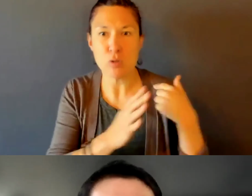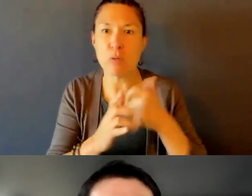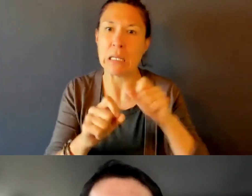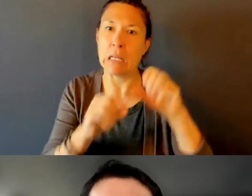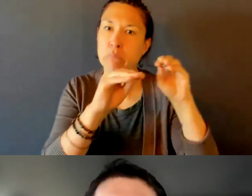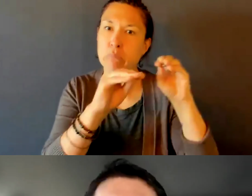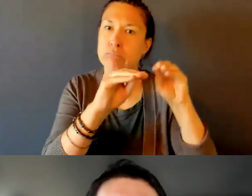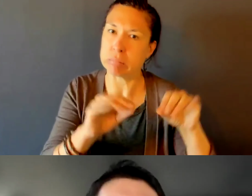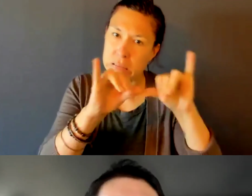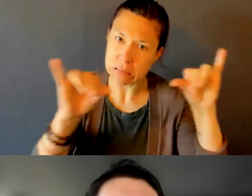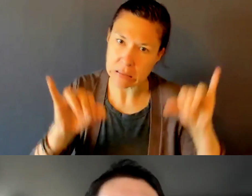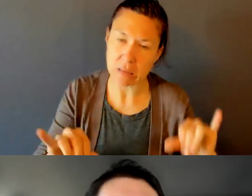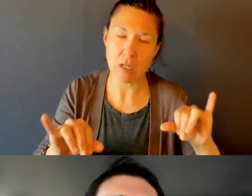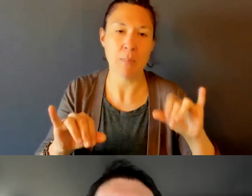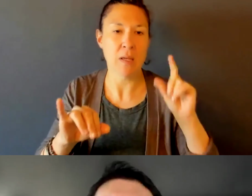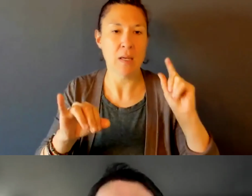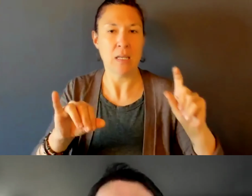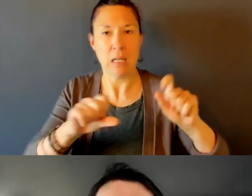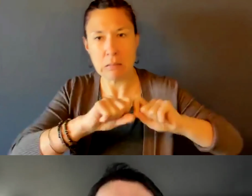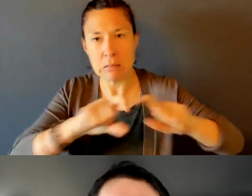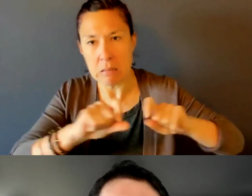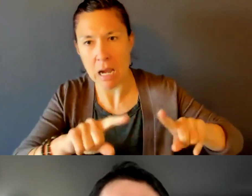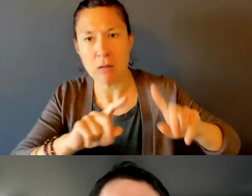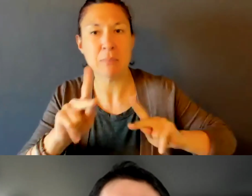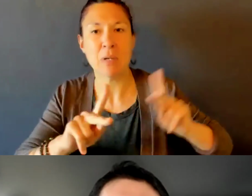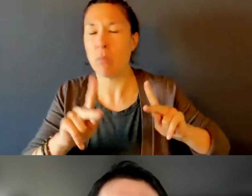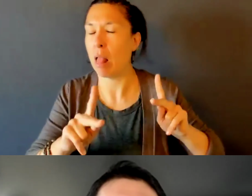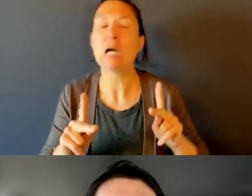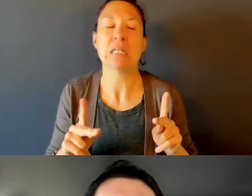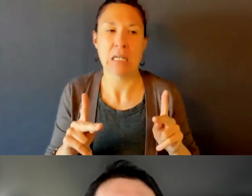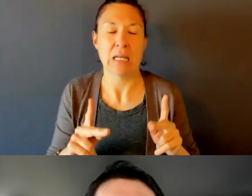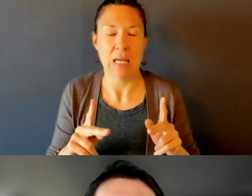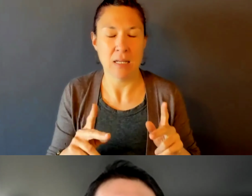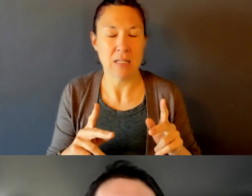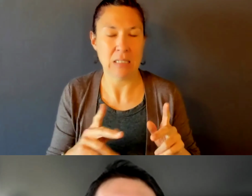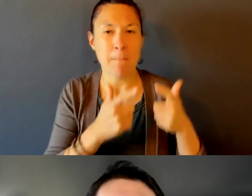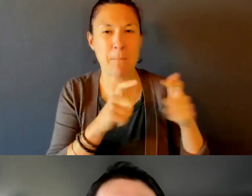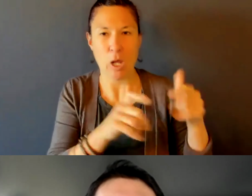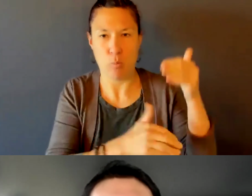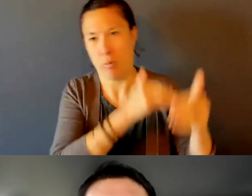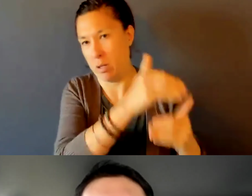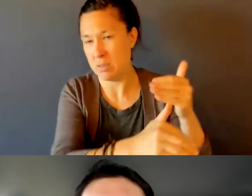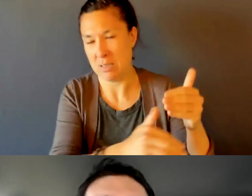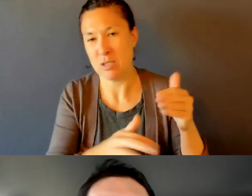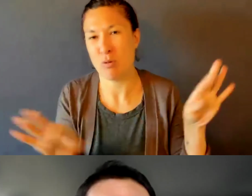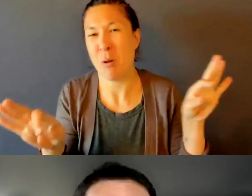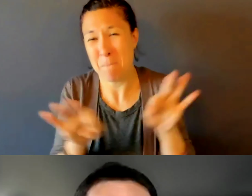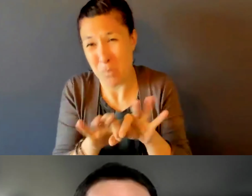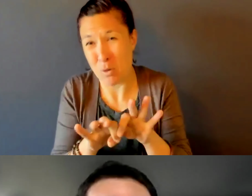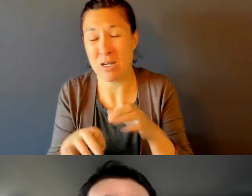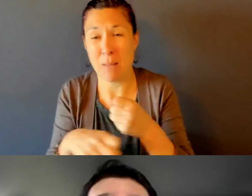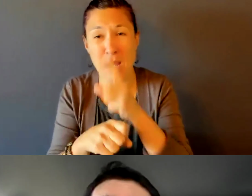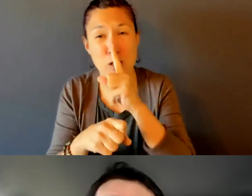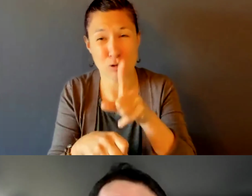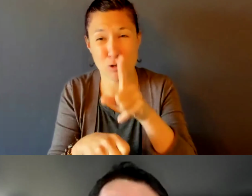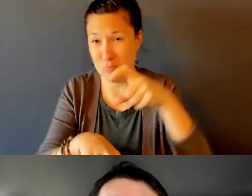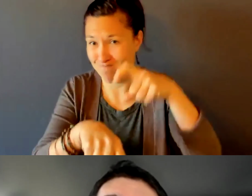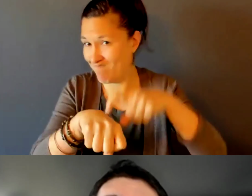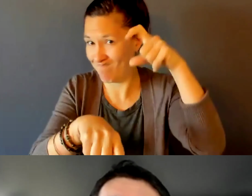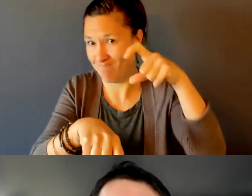needs to go live. It's a massive, massive event. So we're going to be pushing you quite hard when it comes close